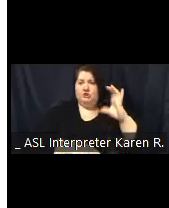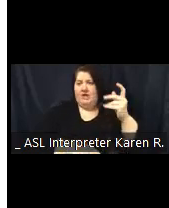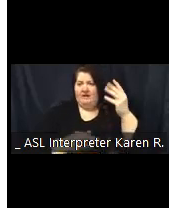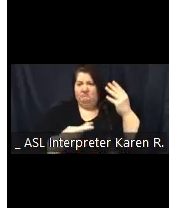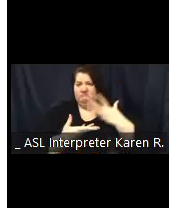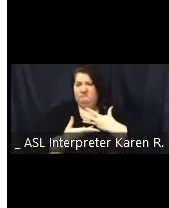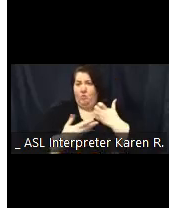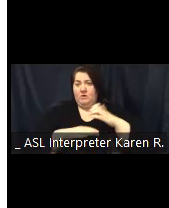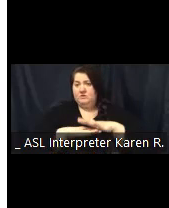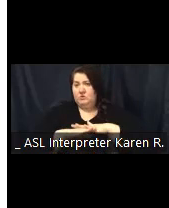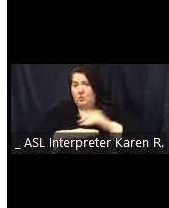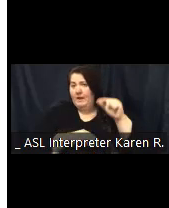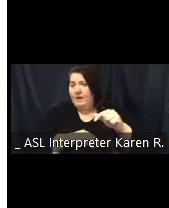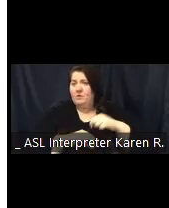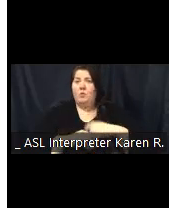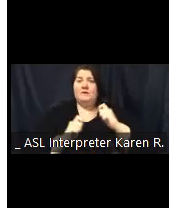slow down or speed things up.